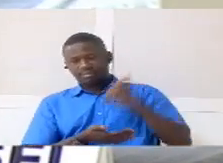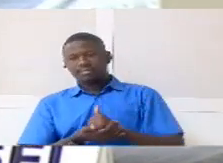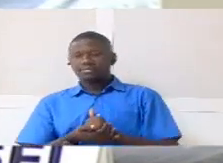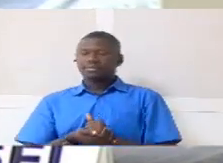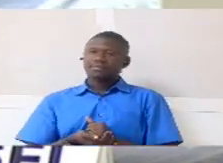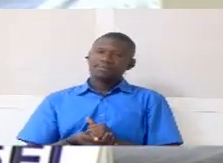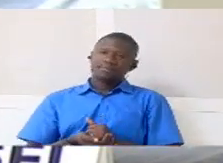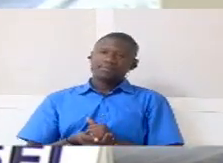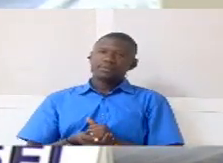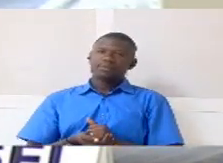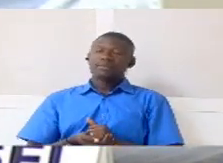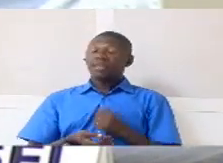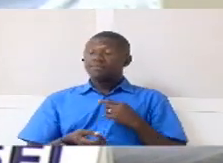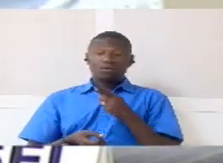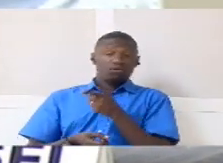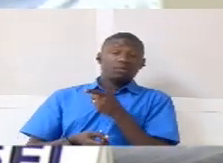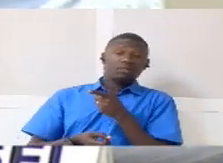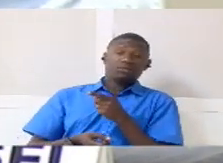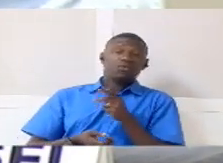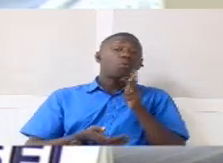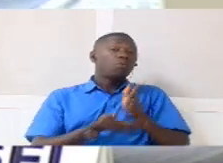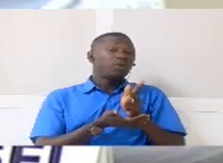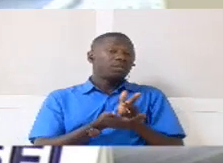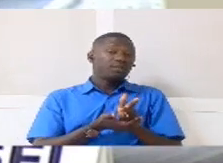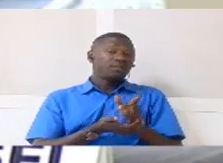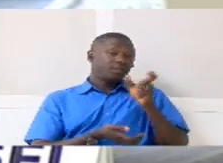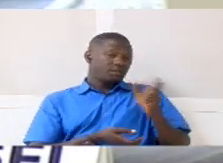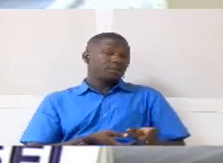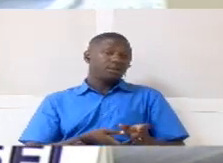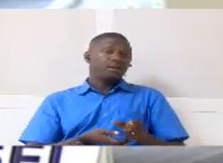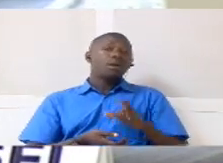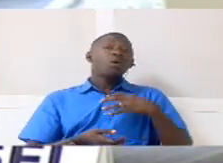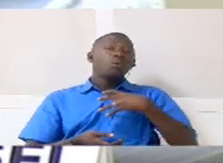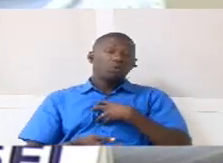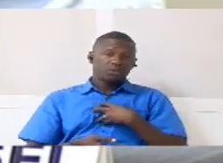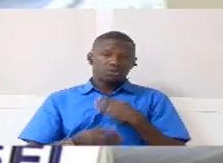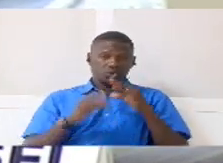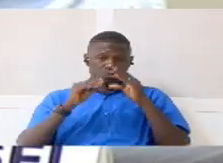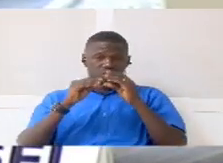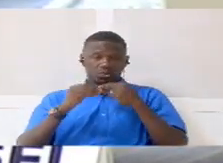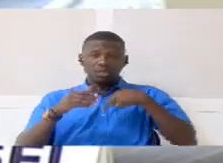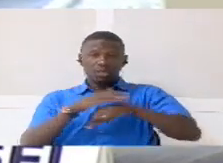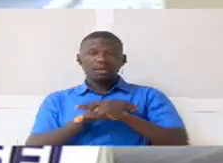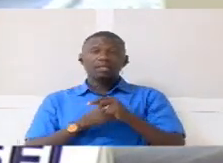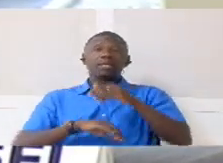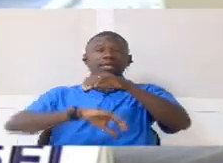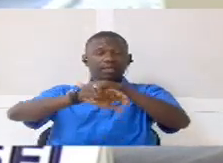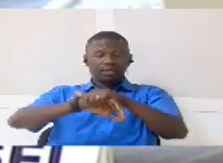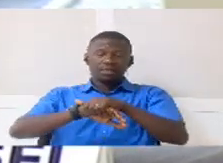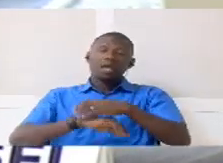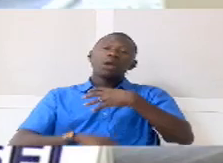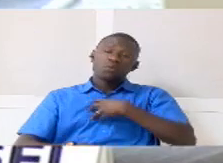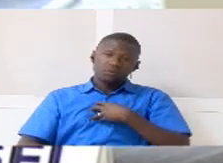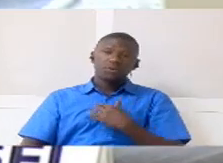Even though this witness may want to speak in English, I would ask that we also have